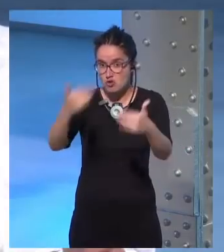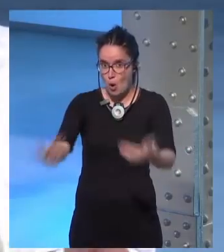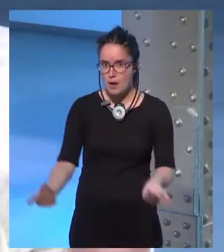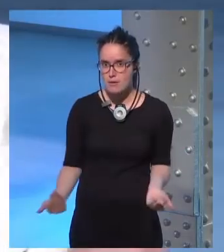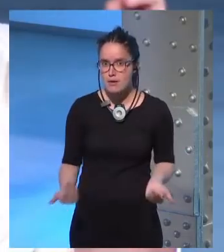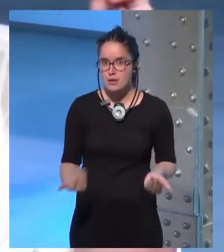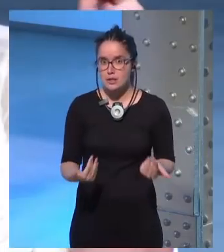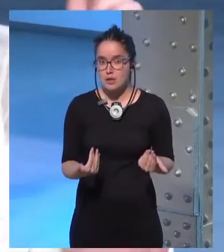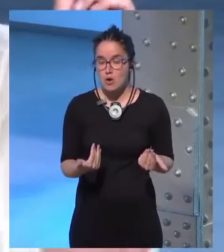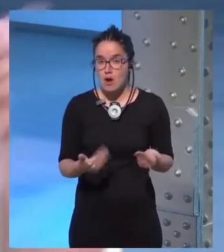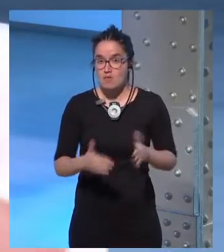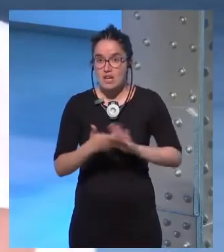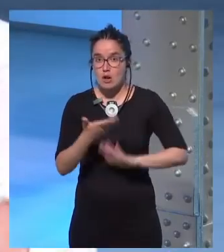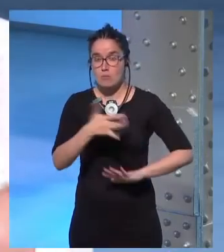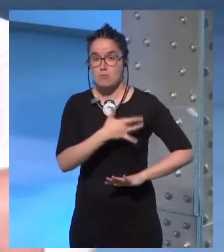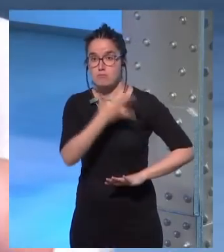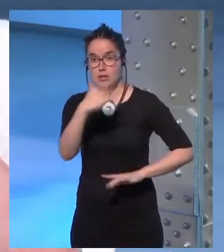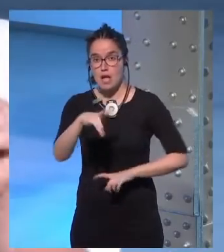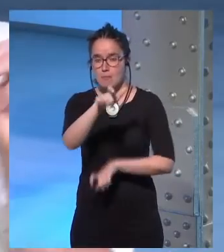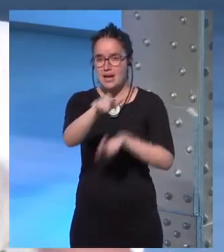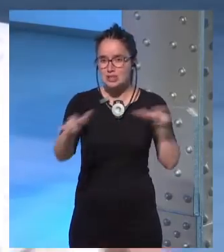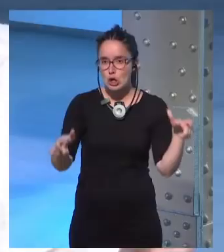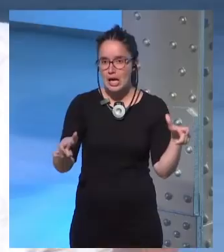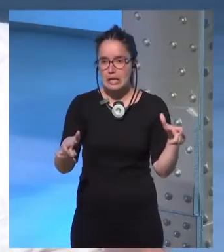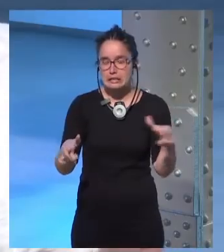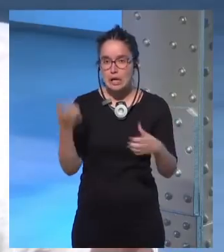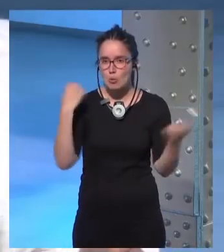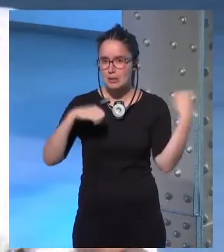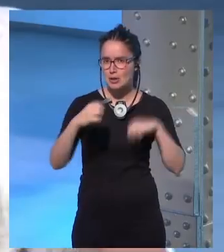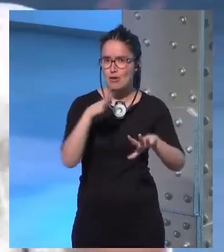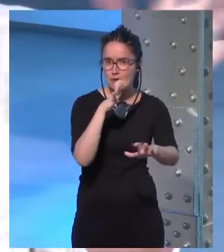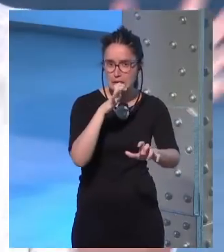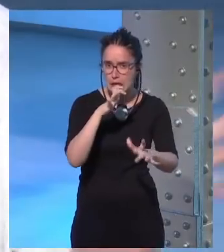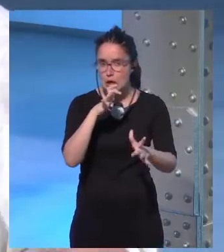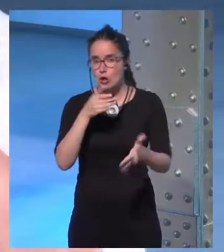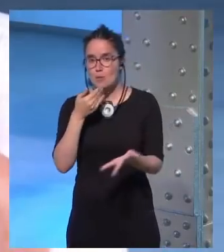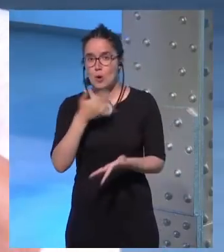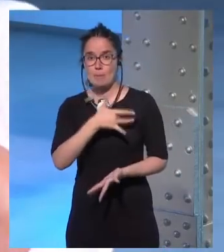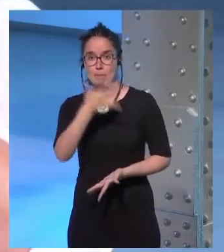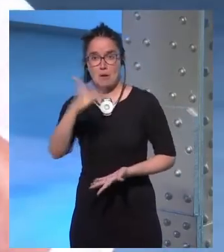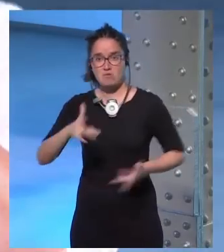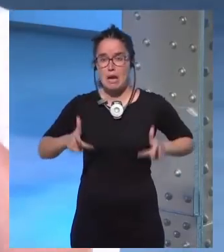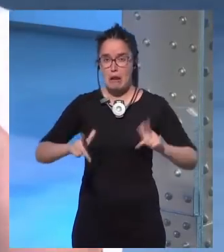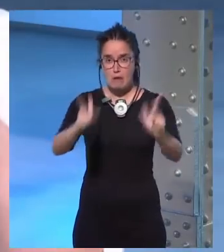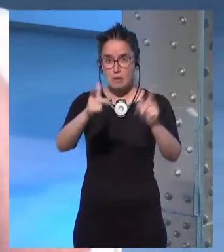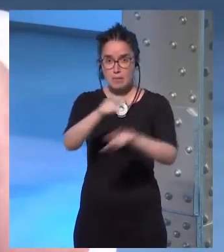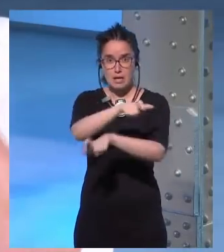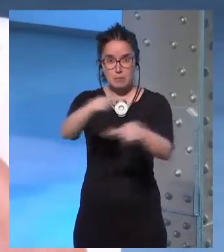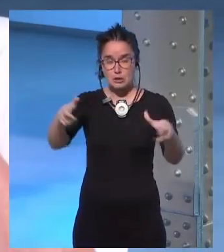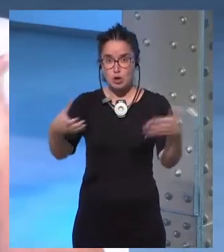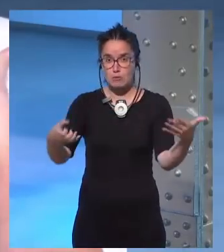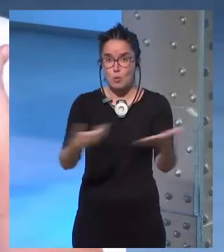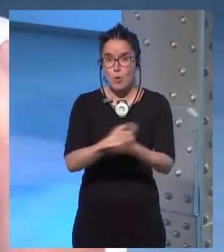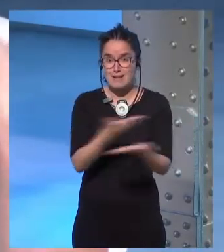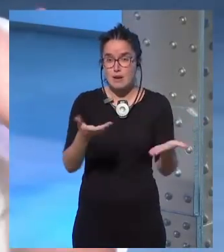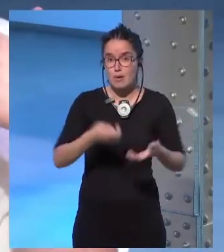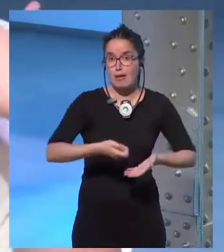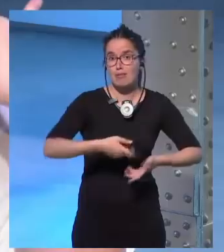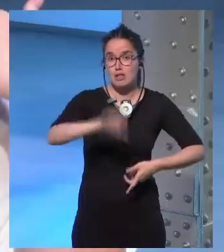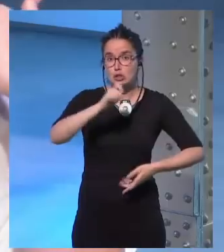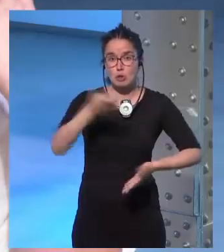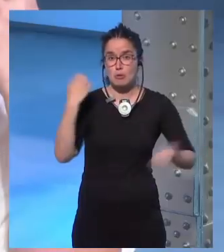other people to make terrible decisions because bad things have happened to them? And I was like, because I